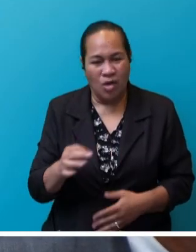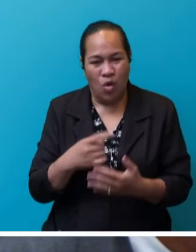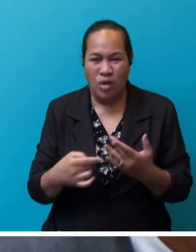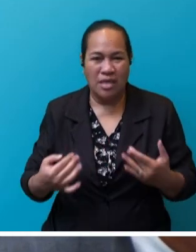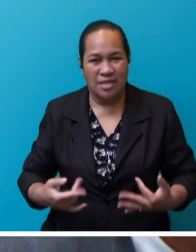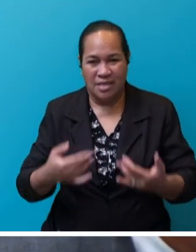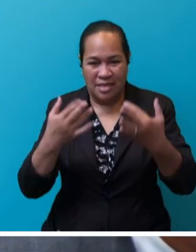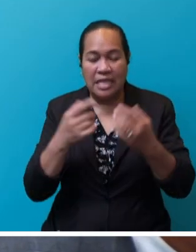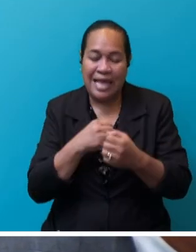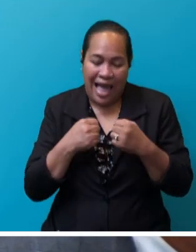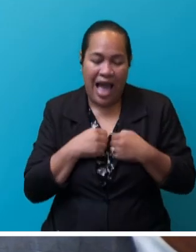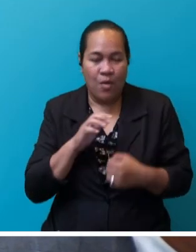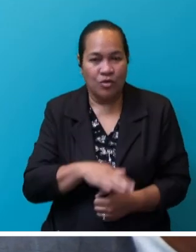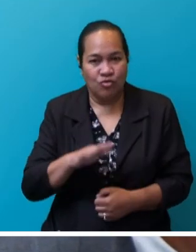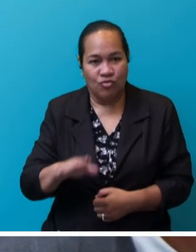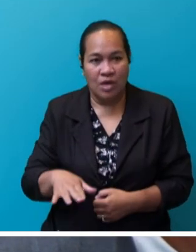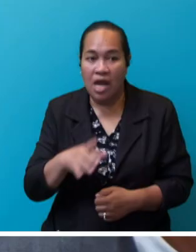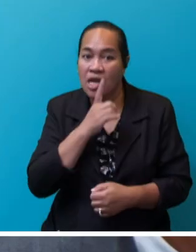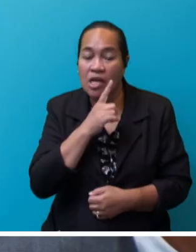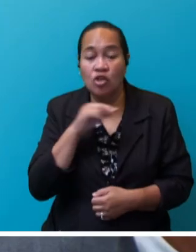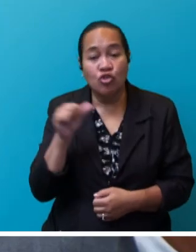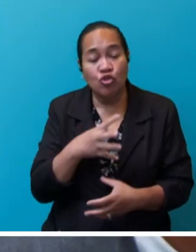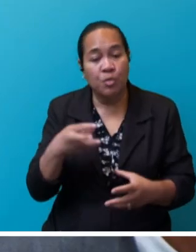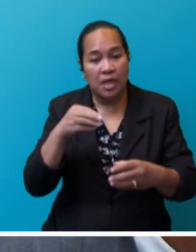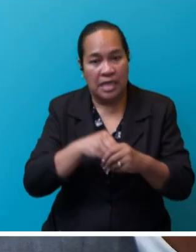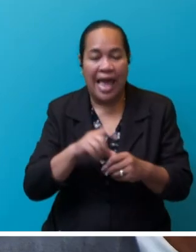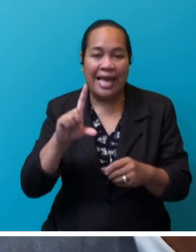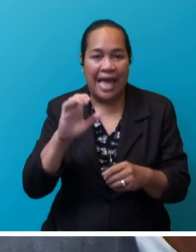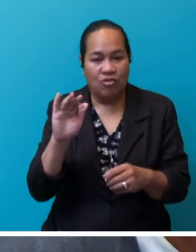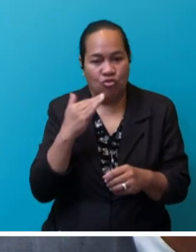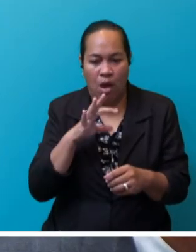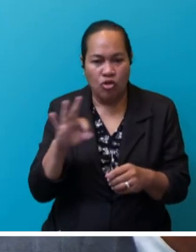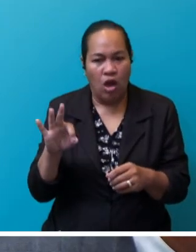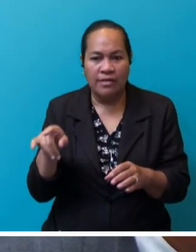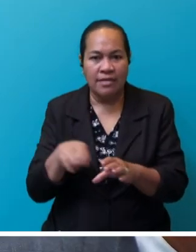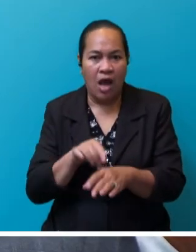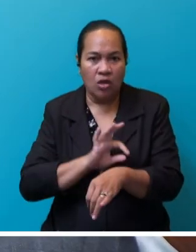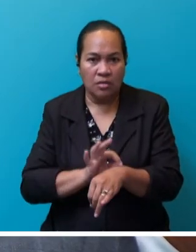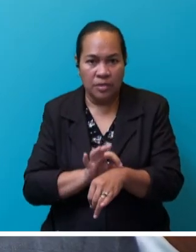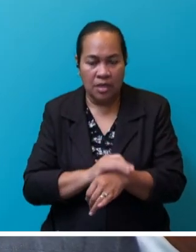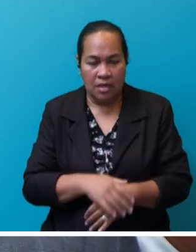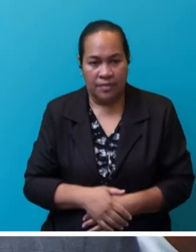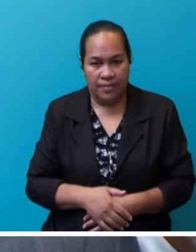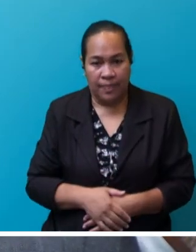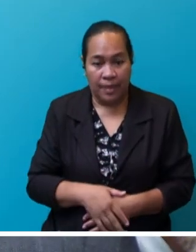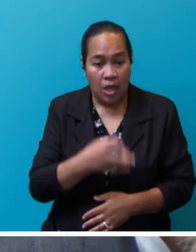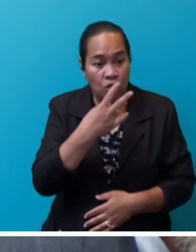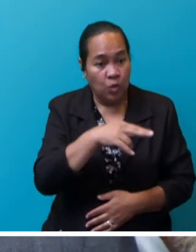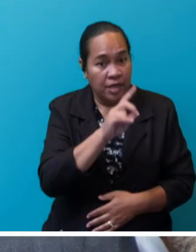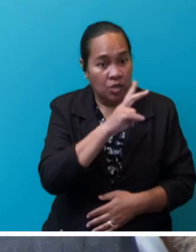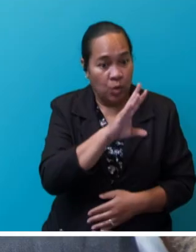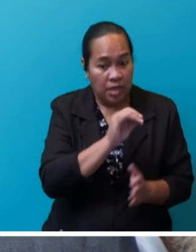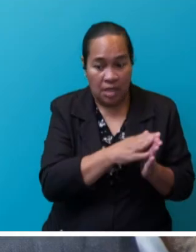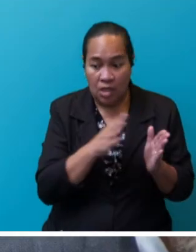our children, our girls who should be in classrooms, not in delivery wards. Between 2020 and